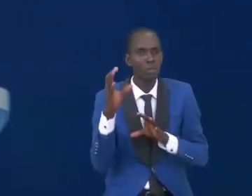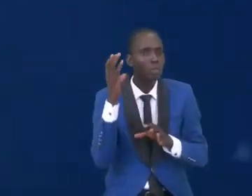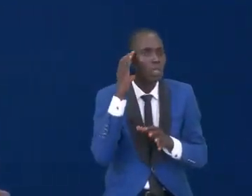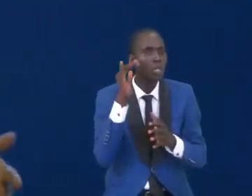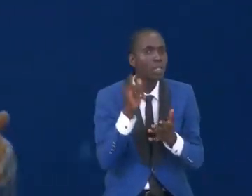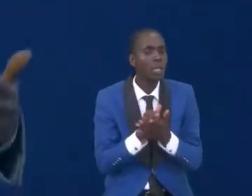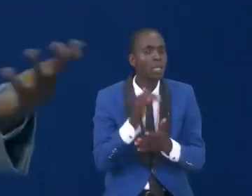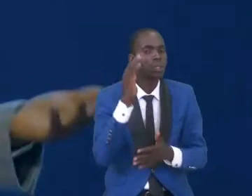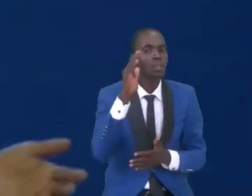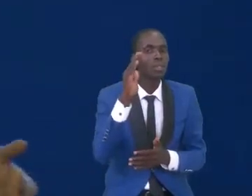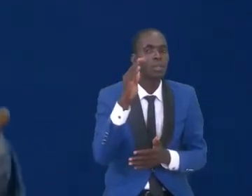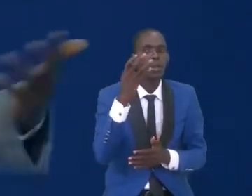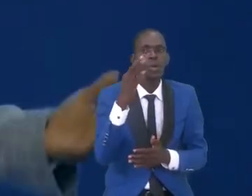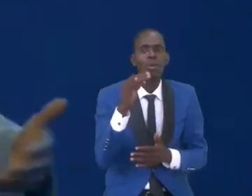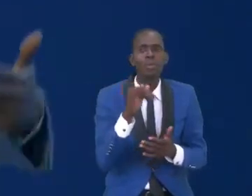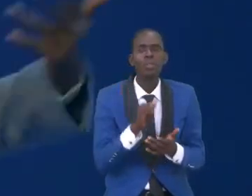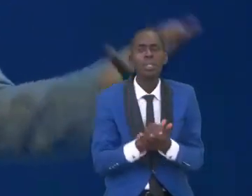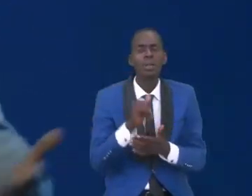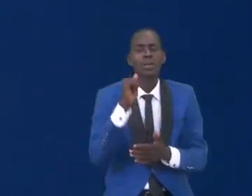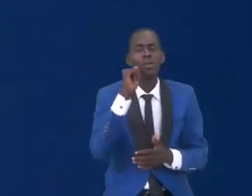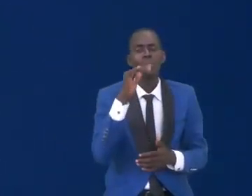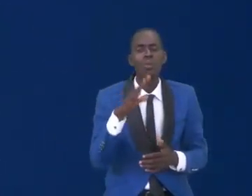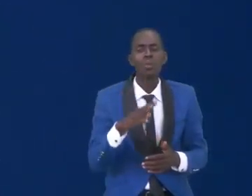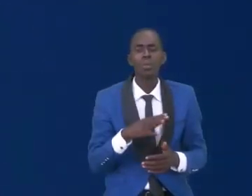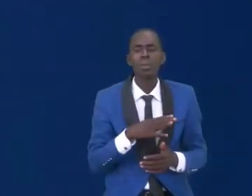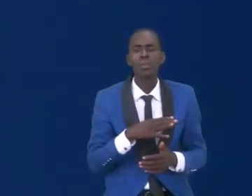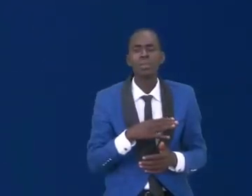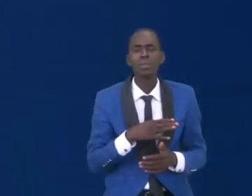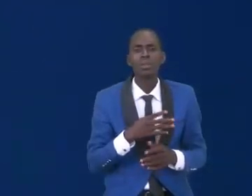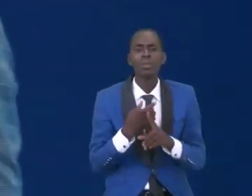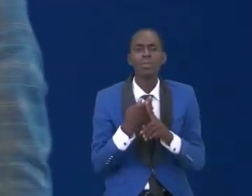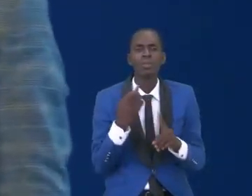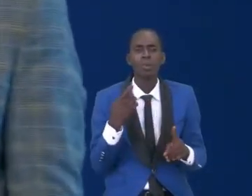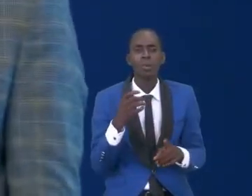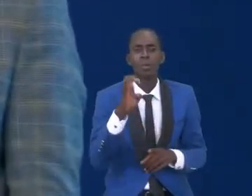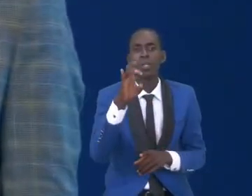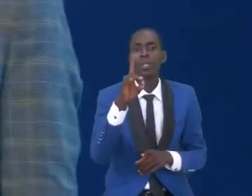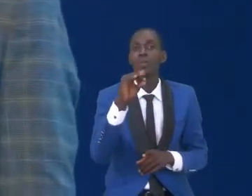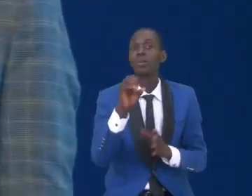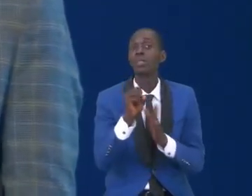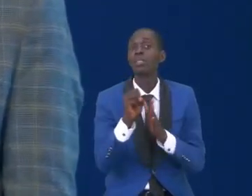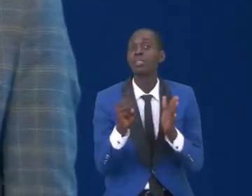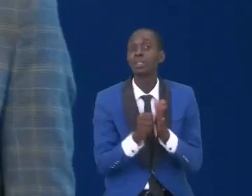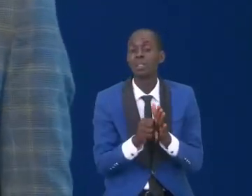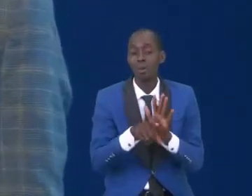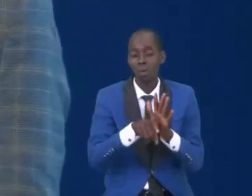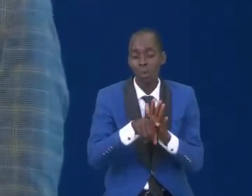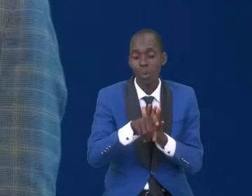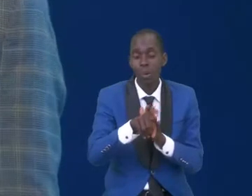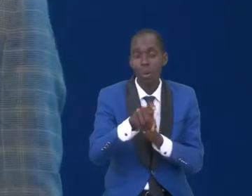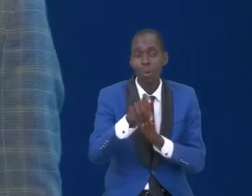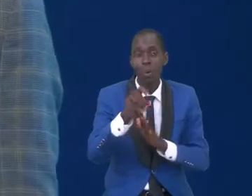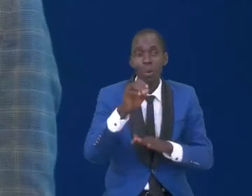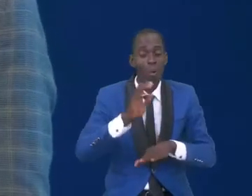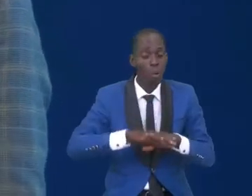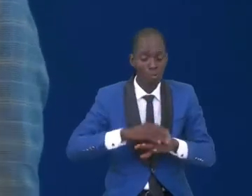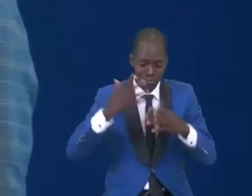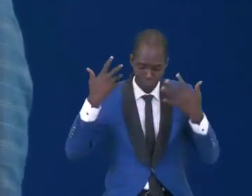that, lady, woman from Edo State, worms all